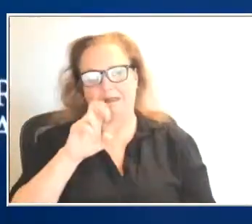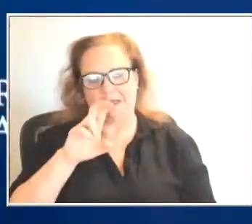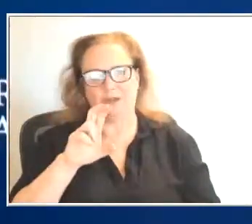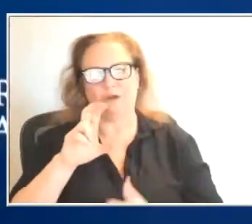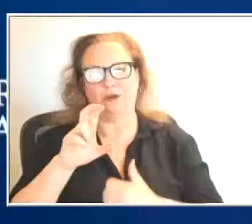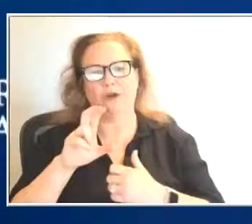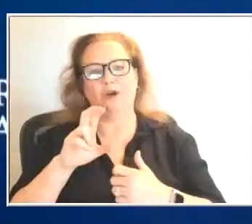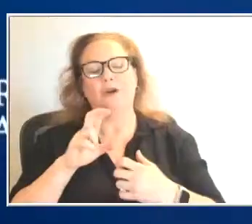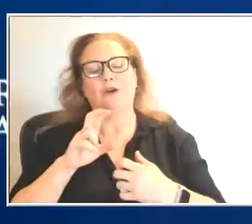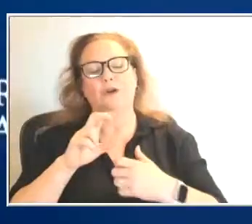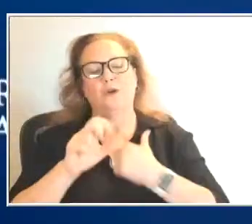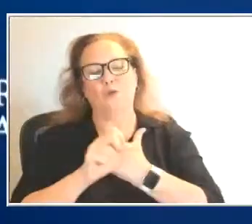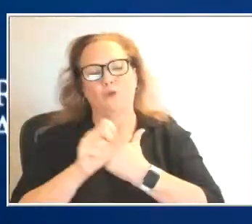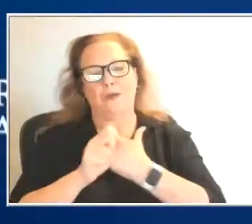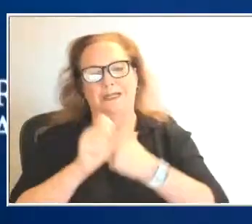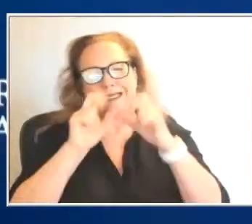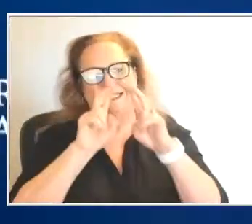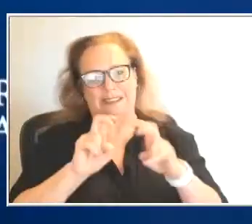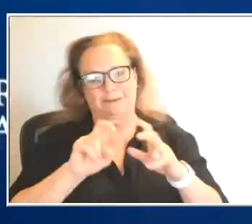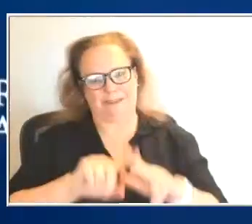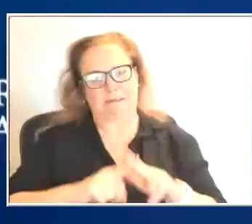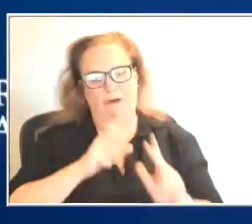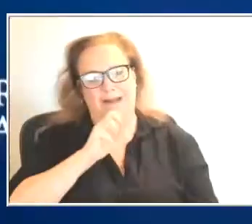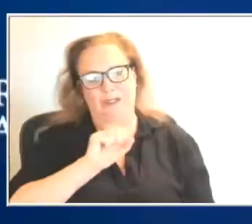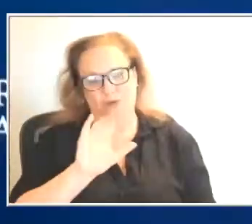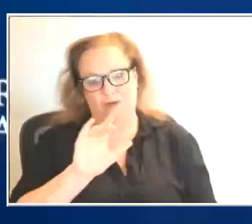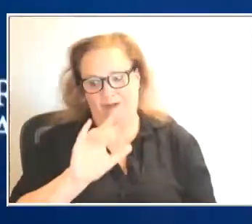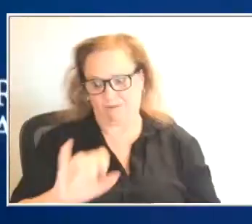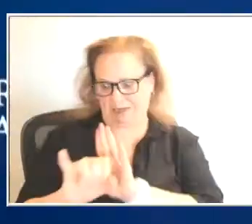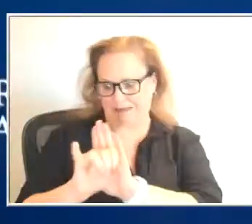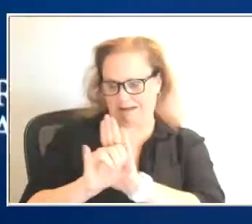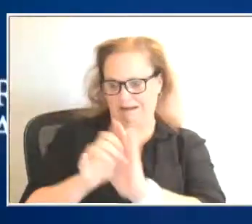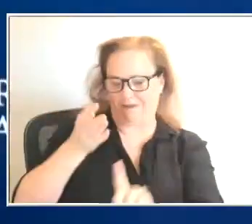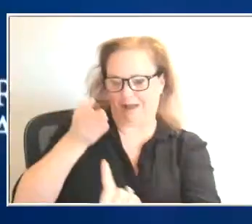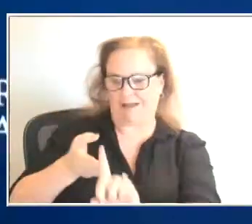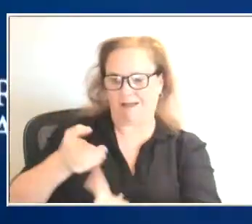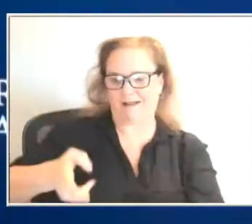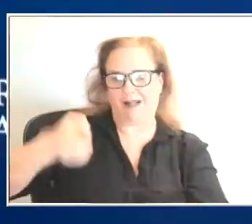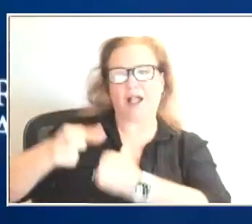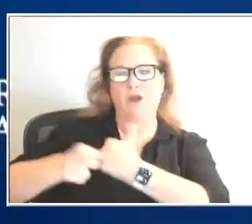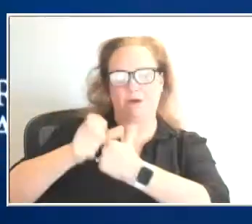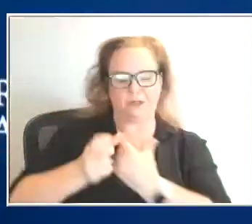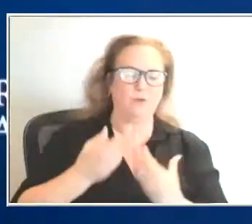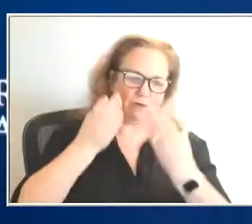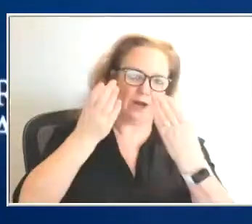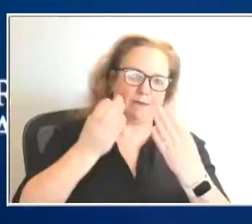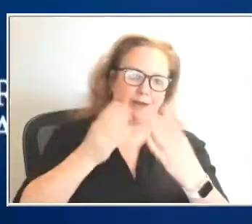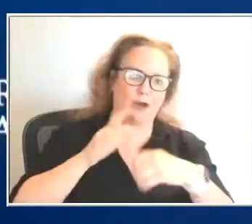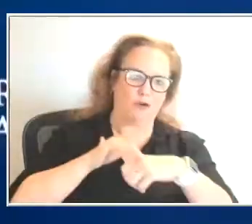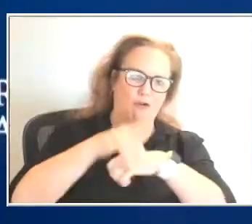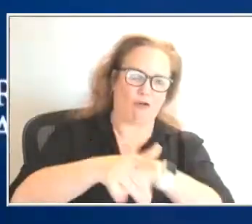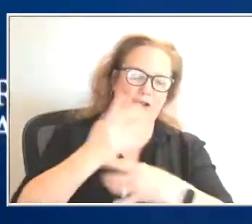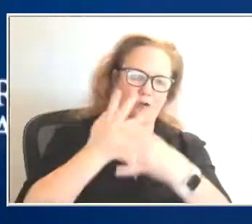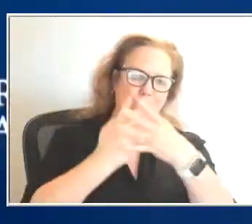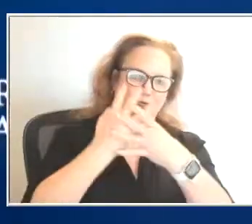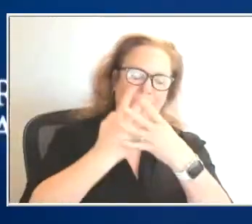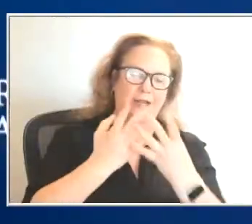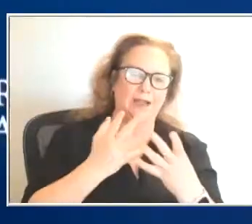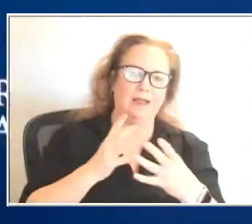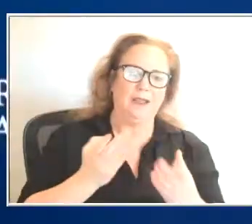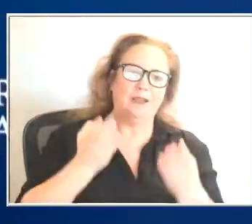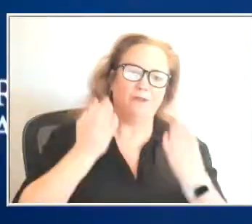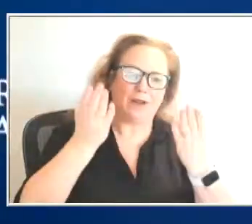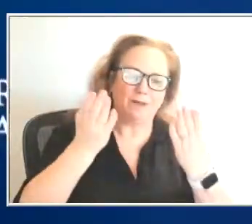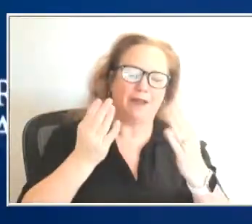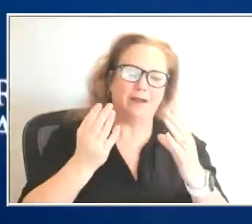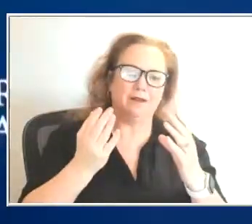age 25. If we identify women who are at high risk, we actually recommend earlier screening, and we recommend screening with not